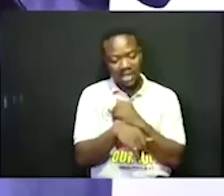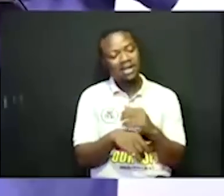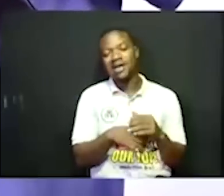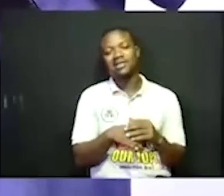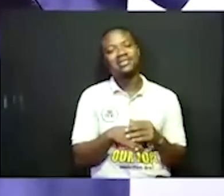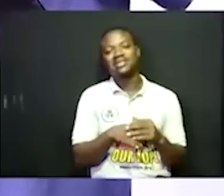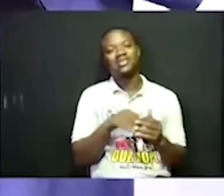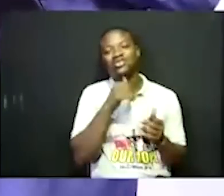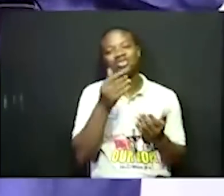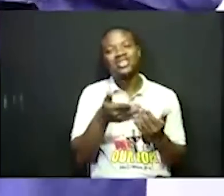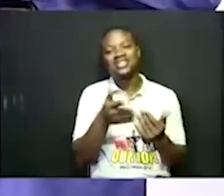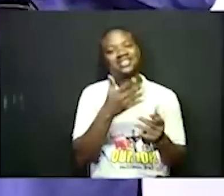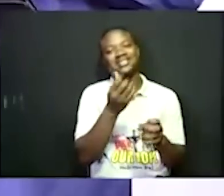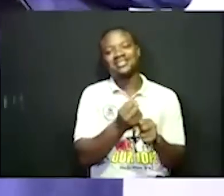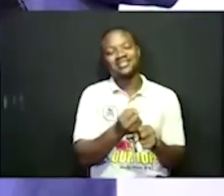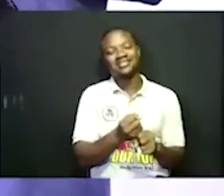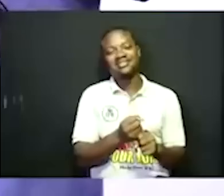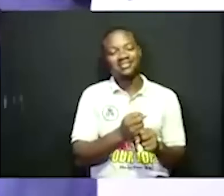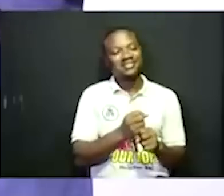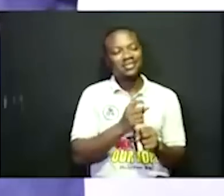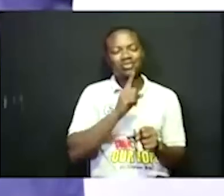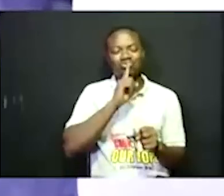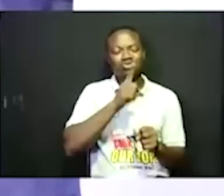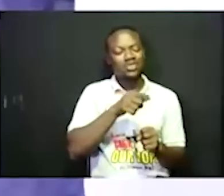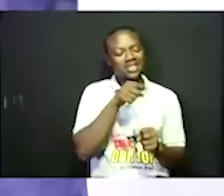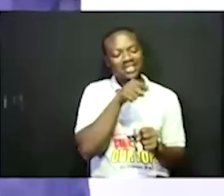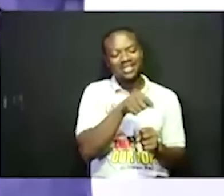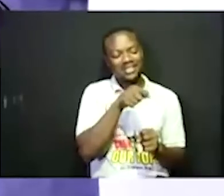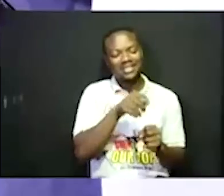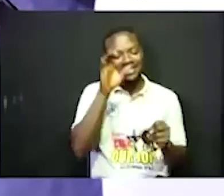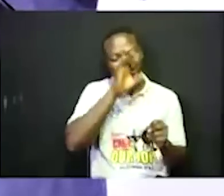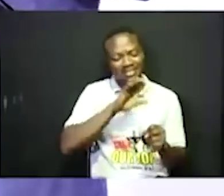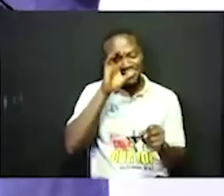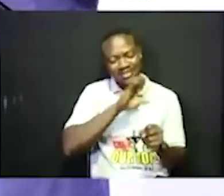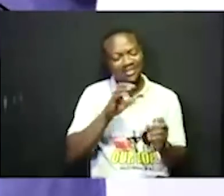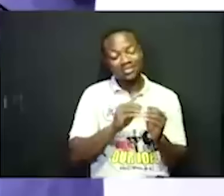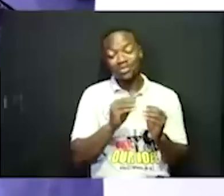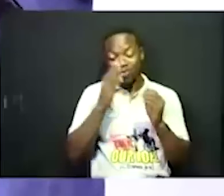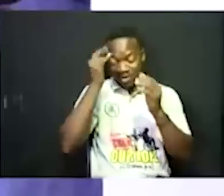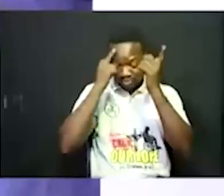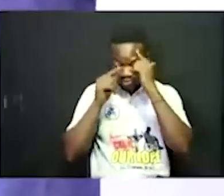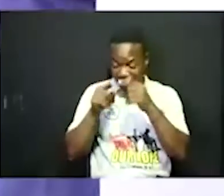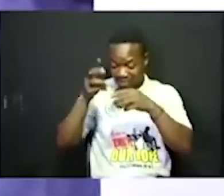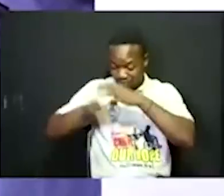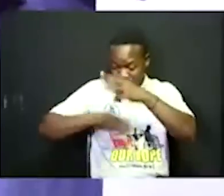earth. We live in the midst of an evil